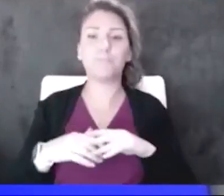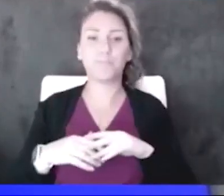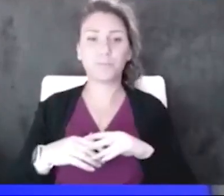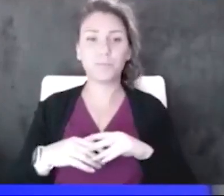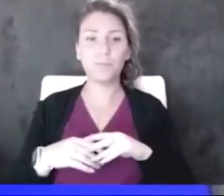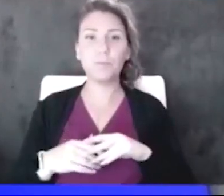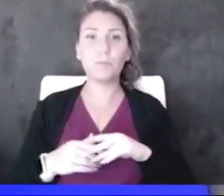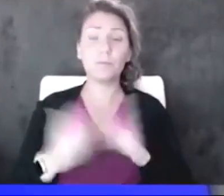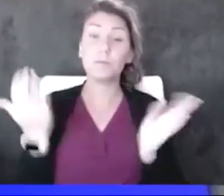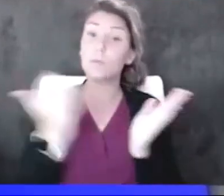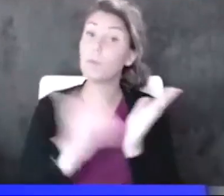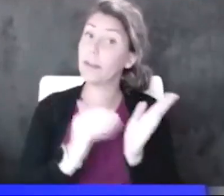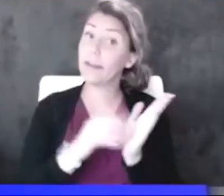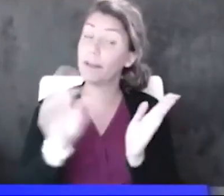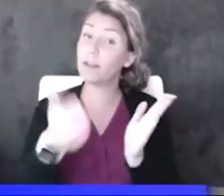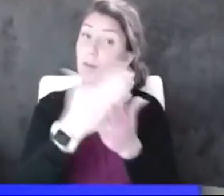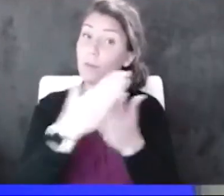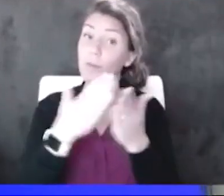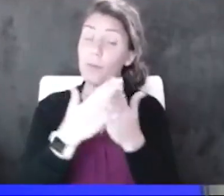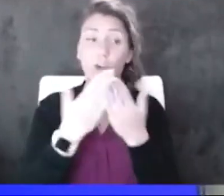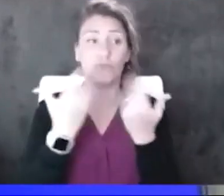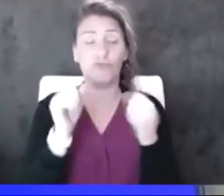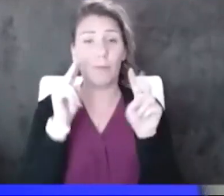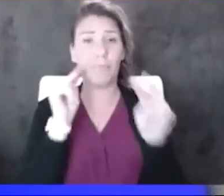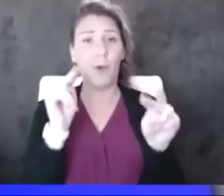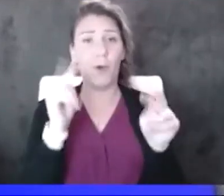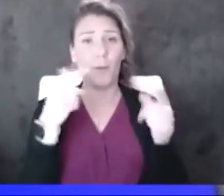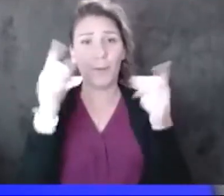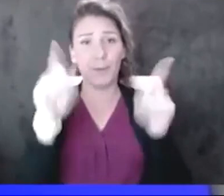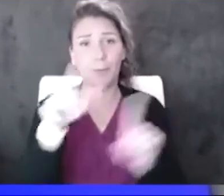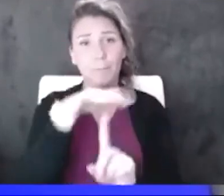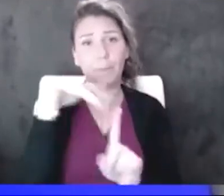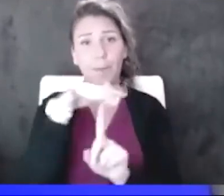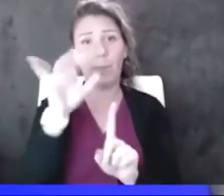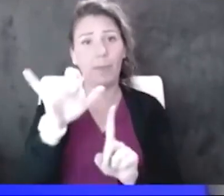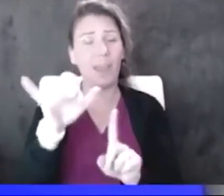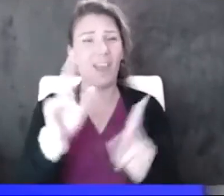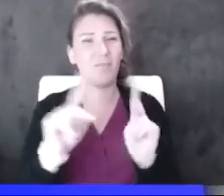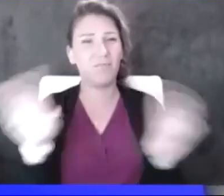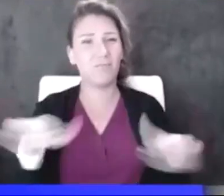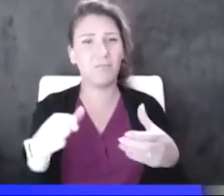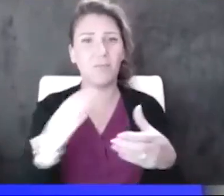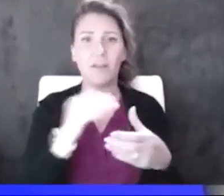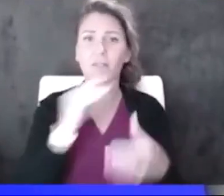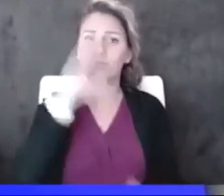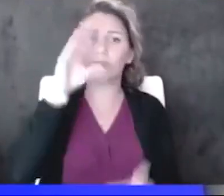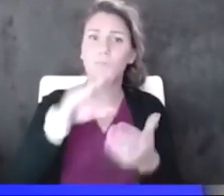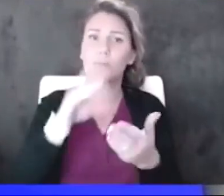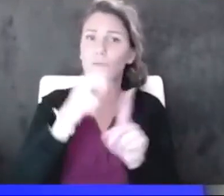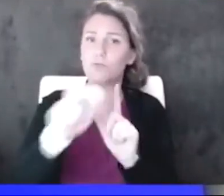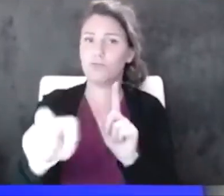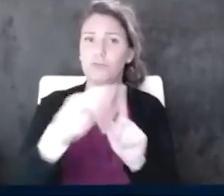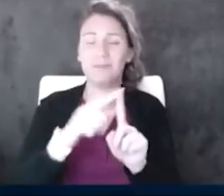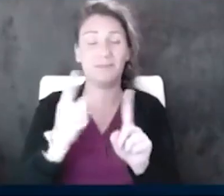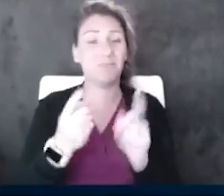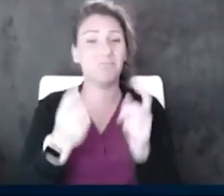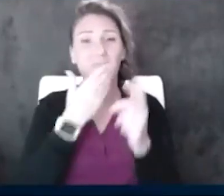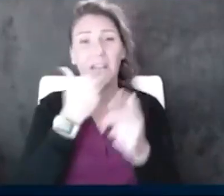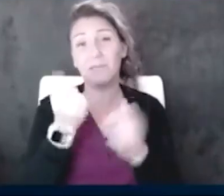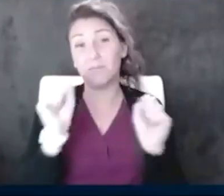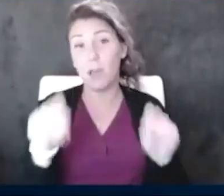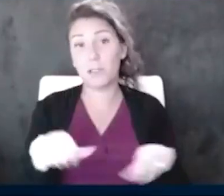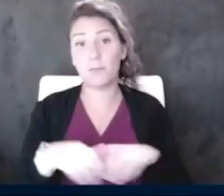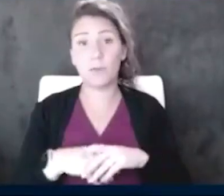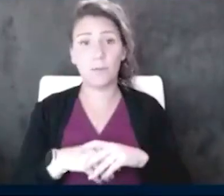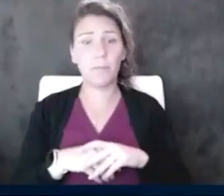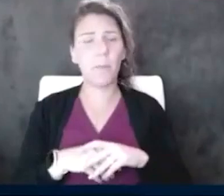to try and monitor what's going on within that population and try to reduce transmission to the degree possible. Can I just point out too,